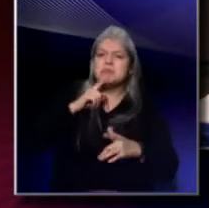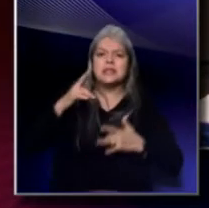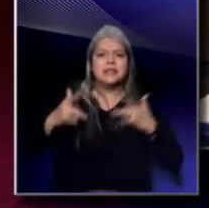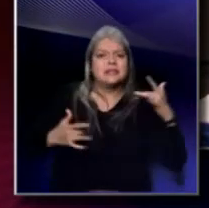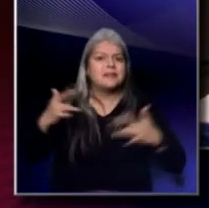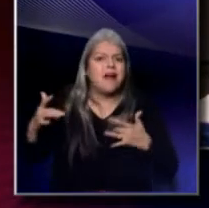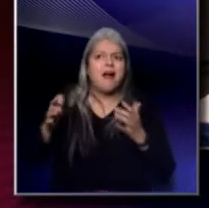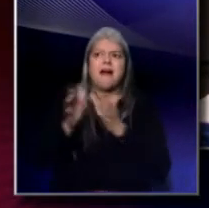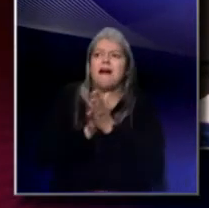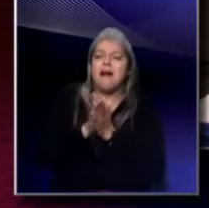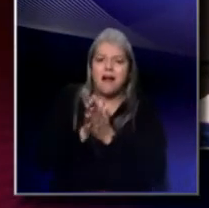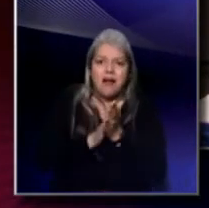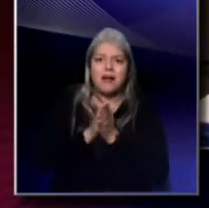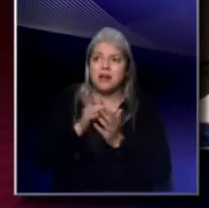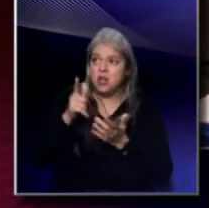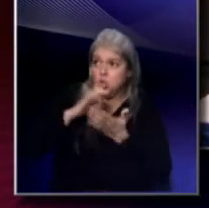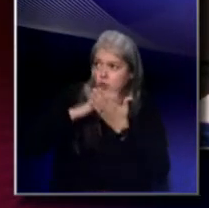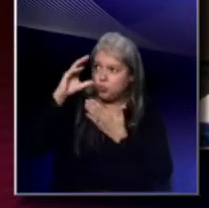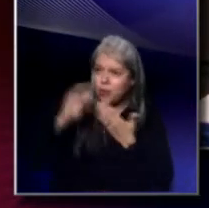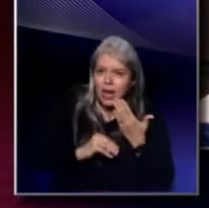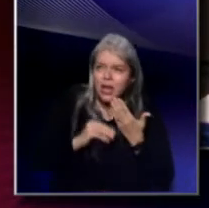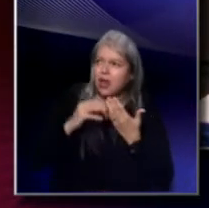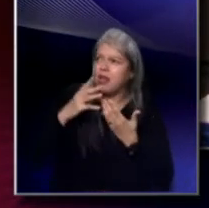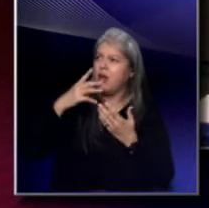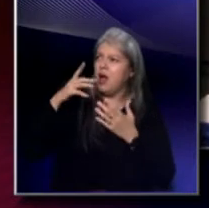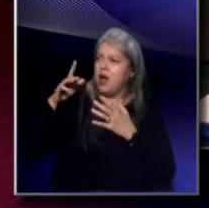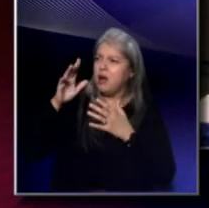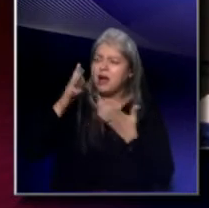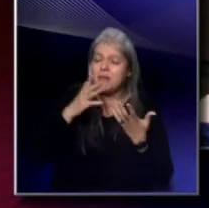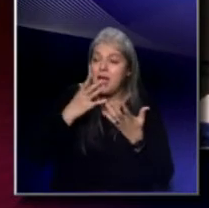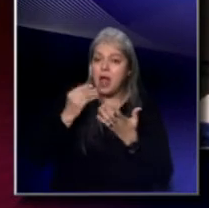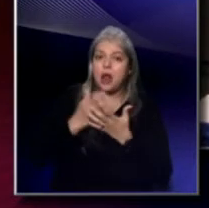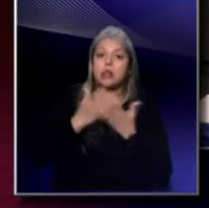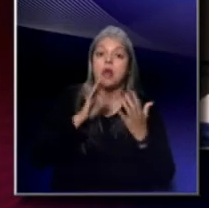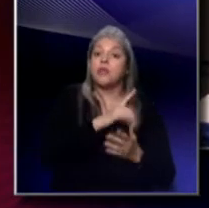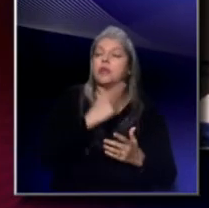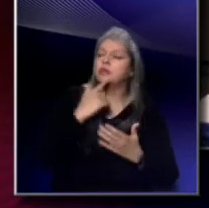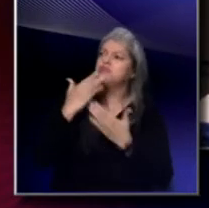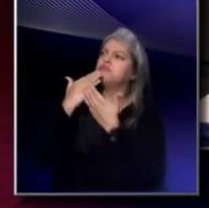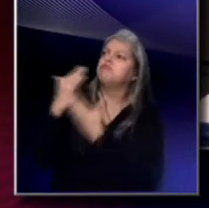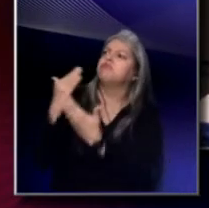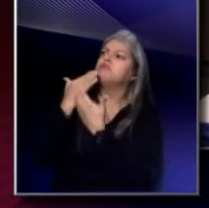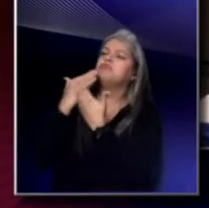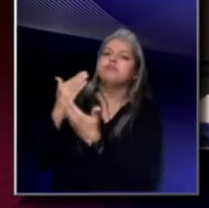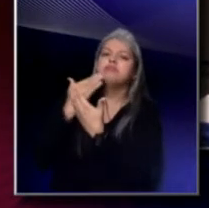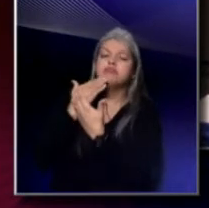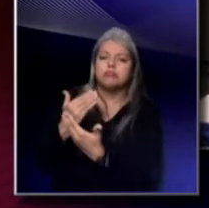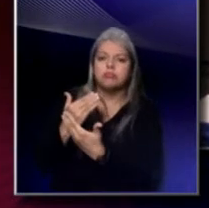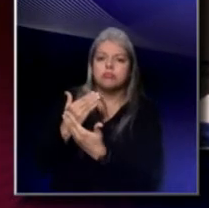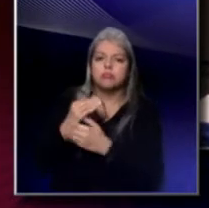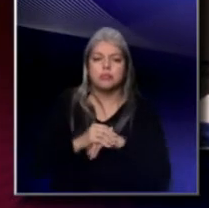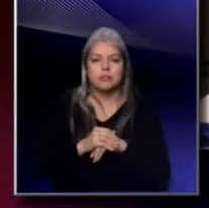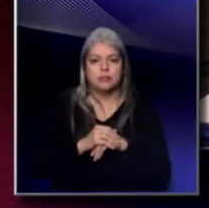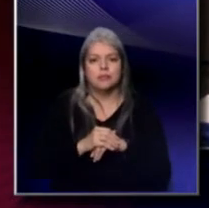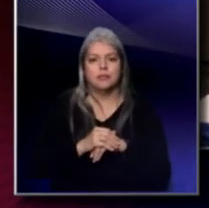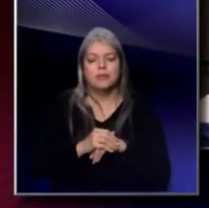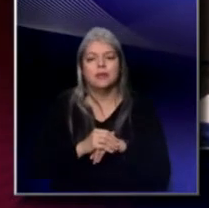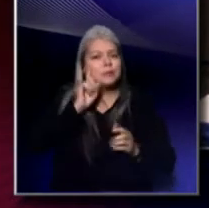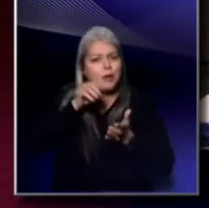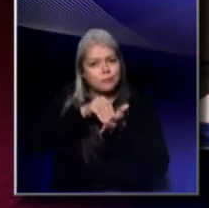them. One part is the curriculum, but a lot of angst too. Well, you need to make sure